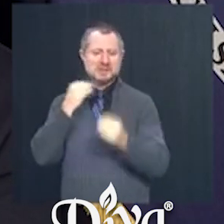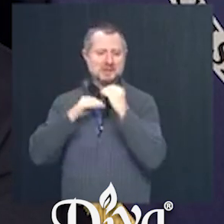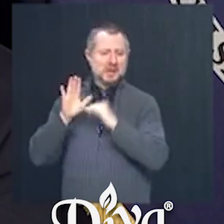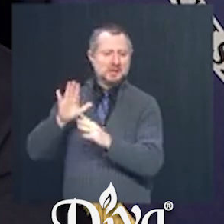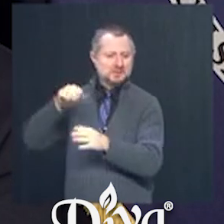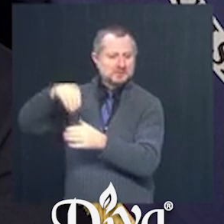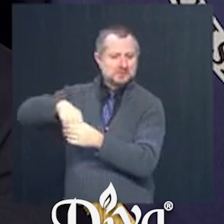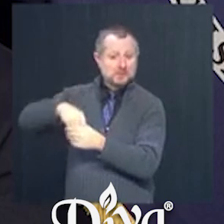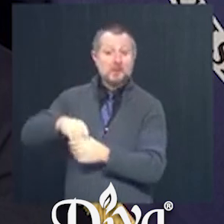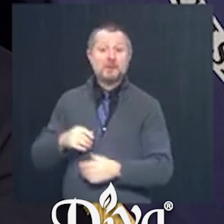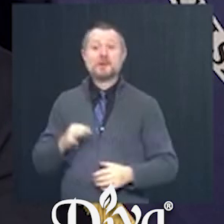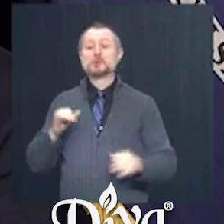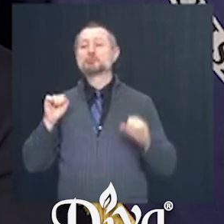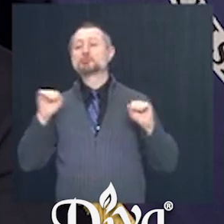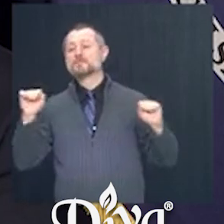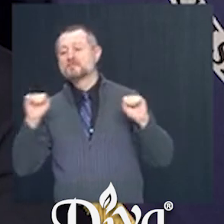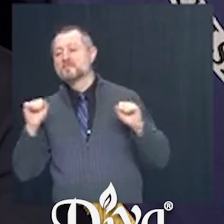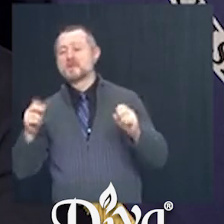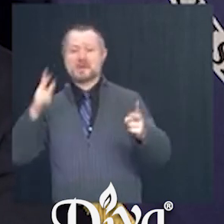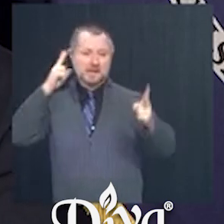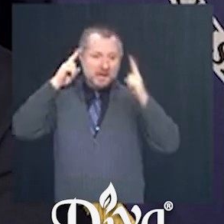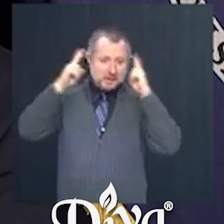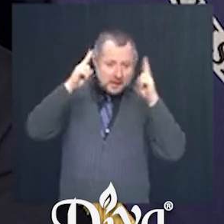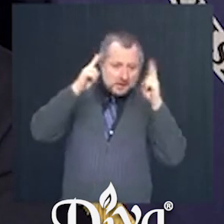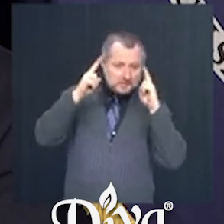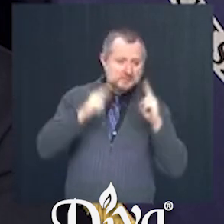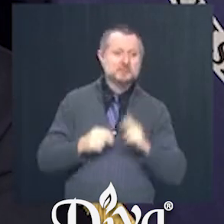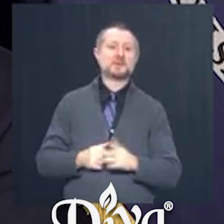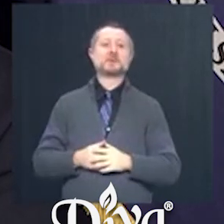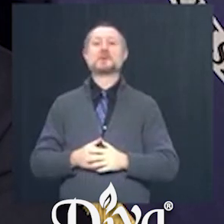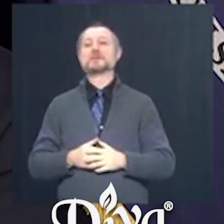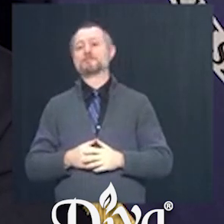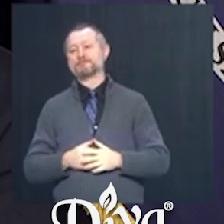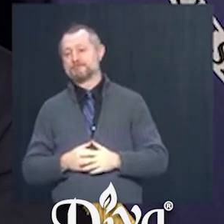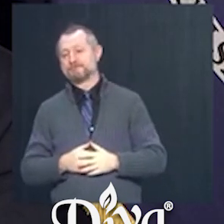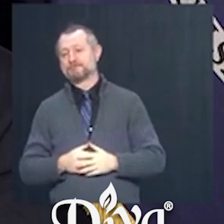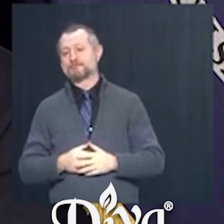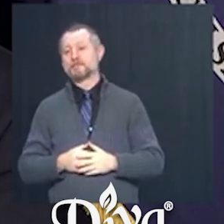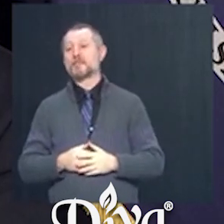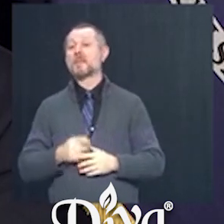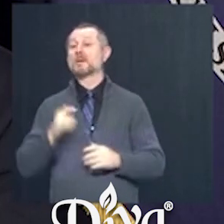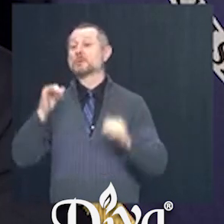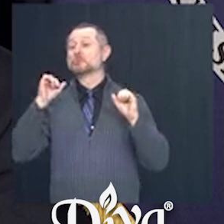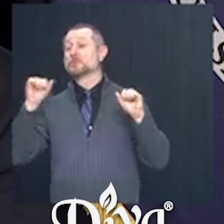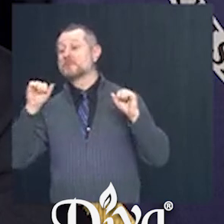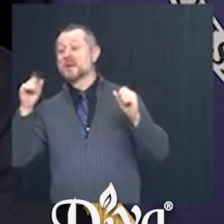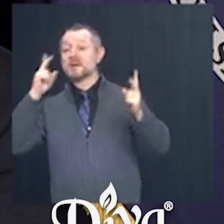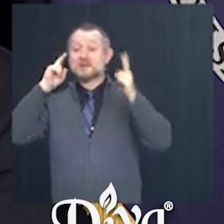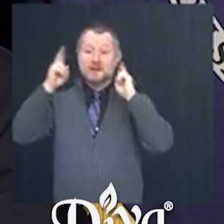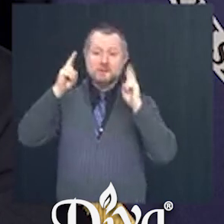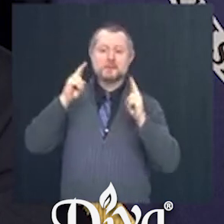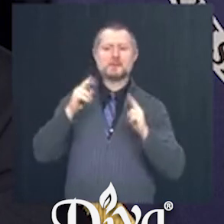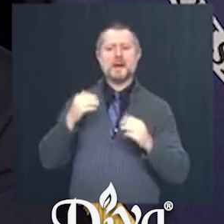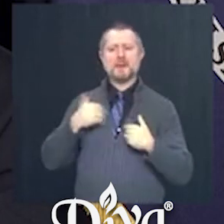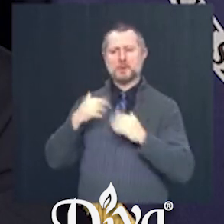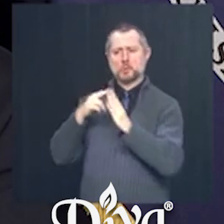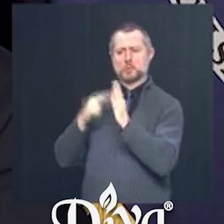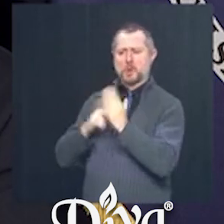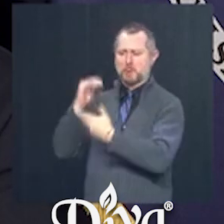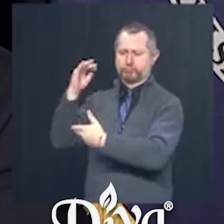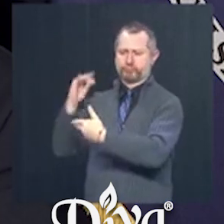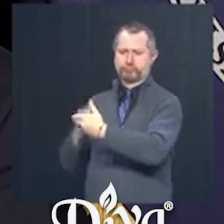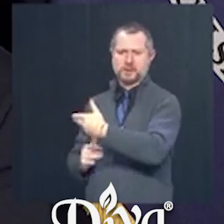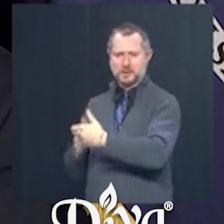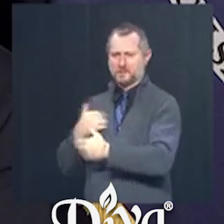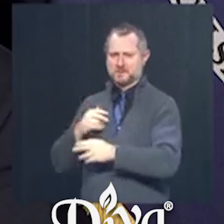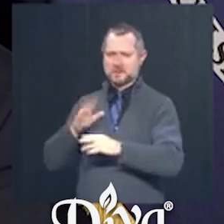and salons. Gyms and salons, on the numbers, we have so many protocols on the gyms and salons. They're not major spreaders on the numbers. It is